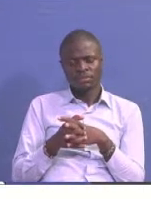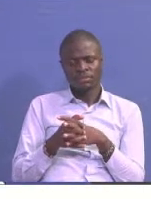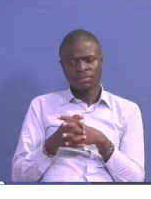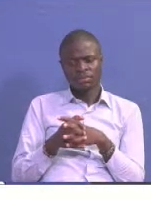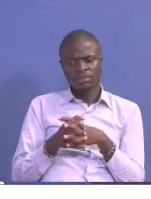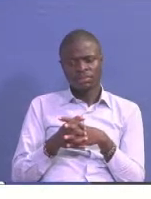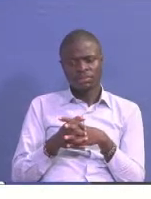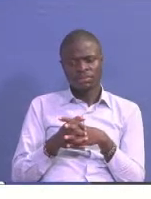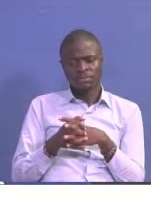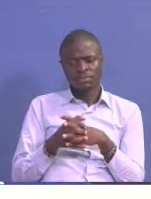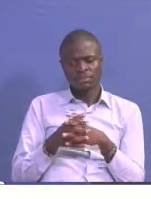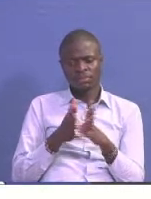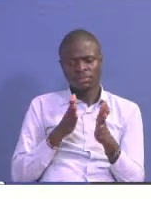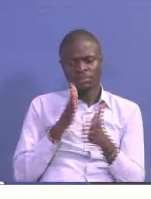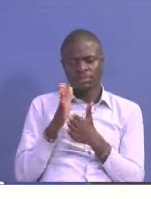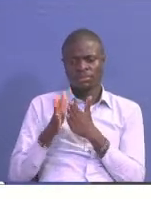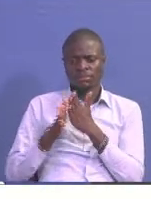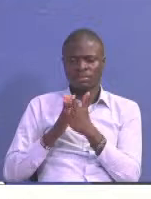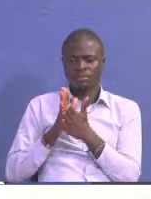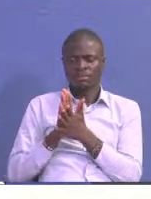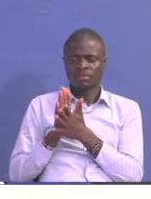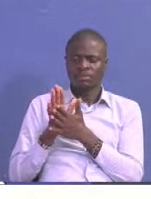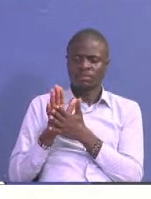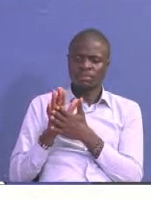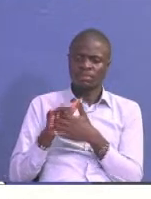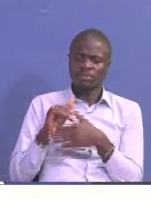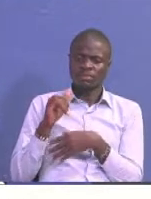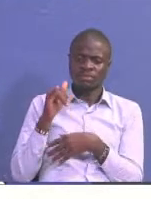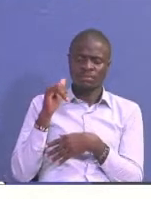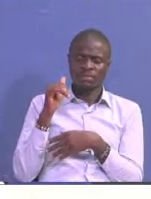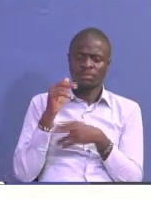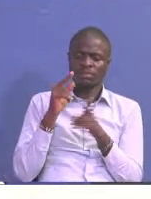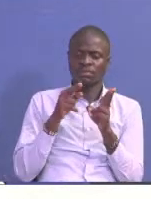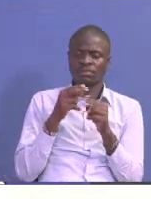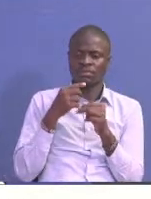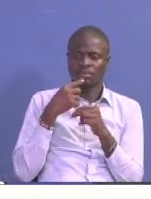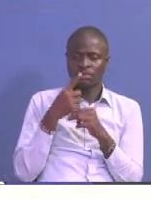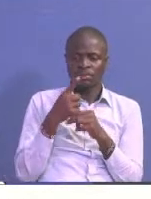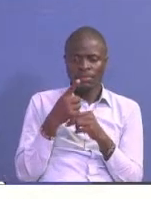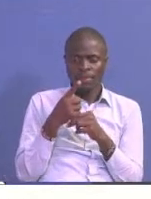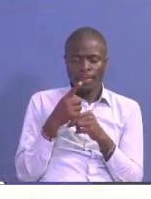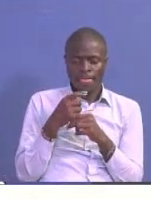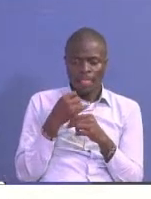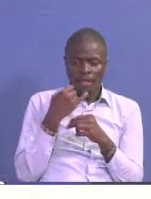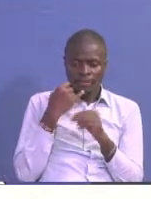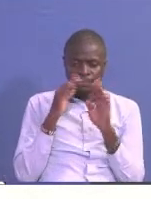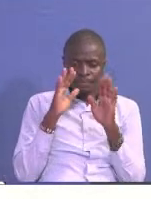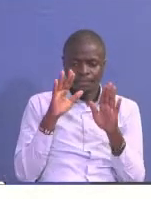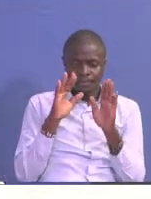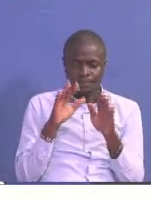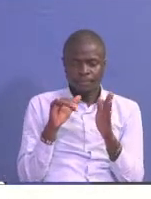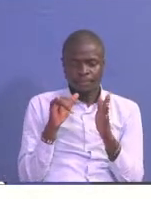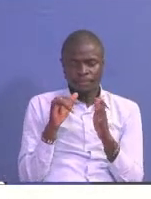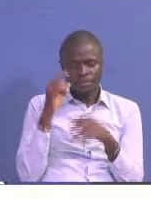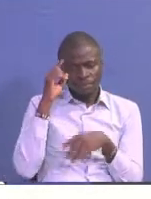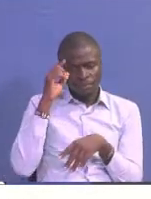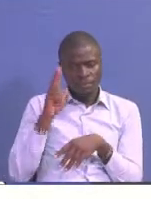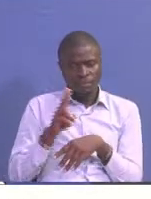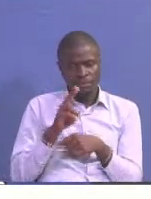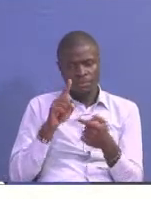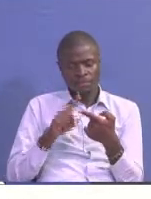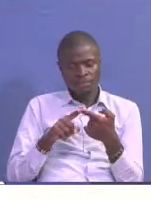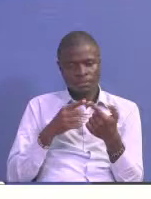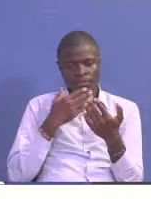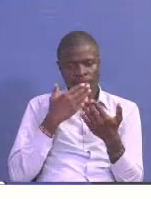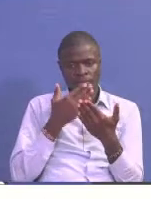Then the budget, I normally say it is very important for us to